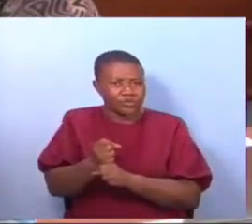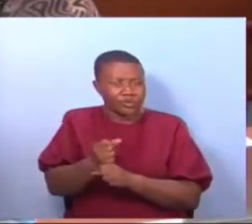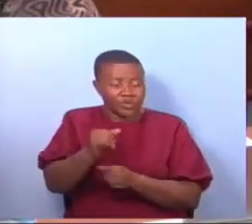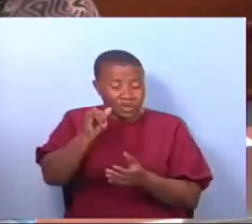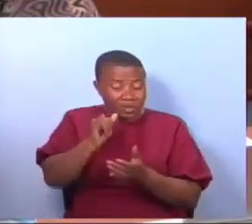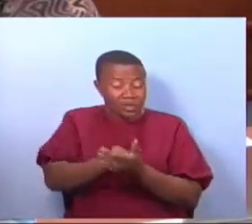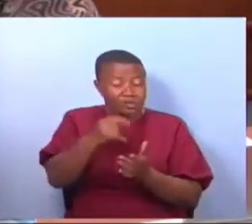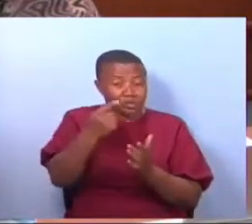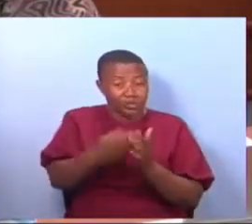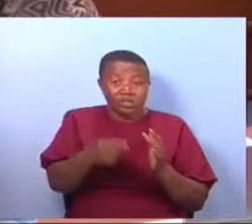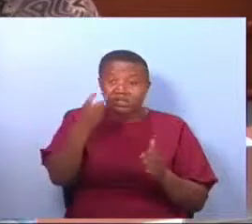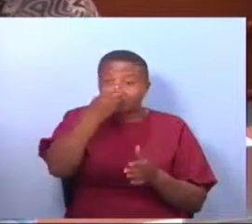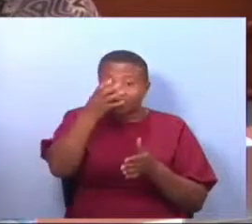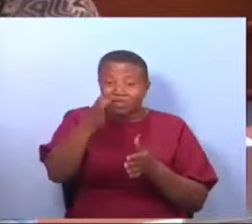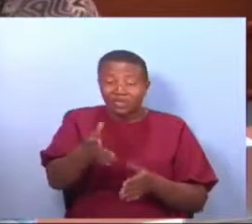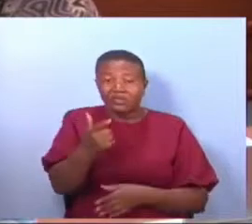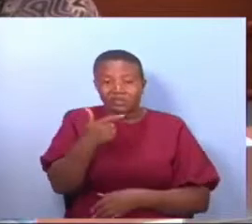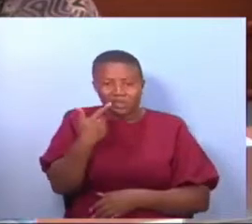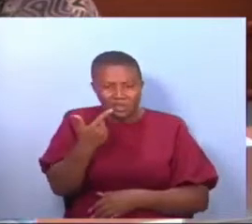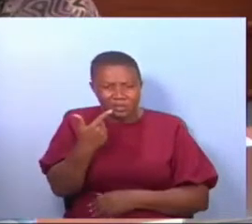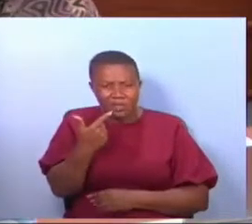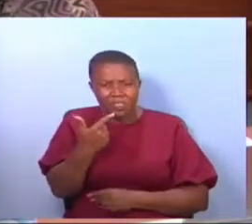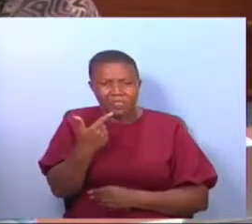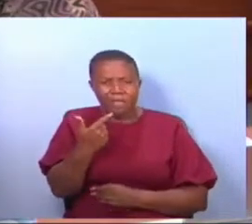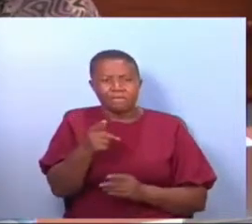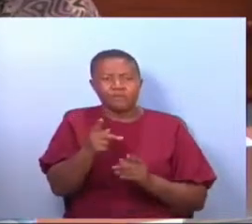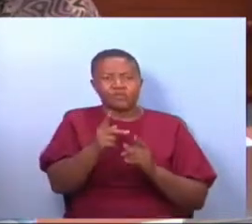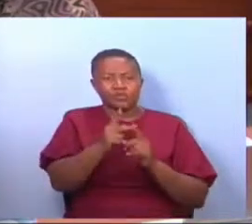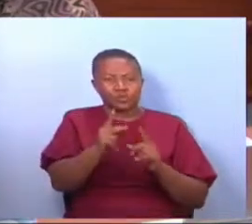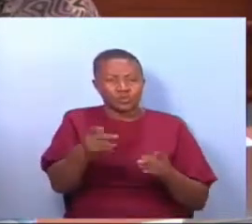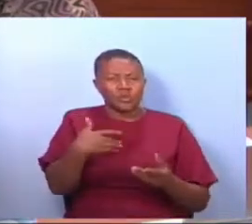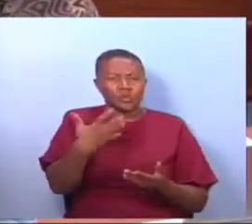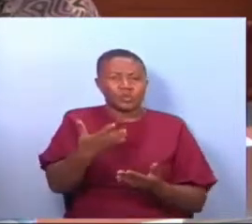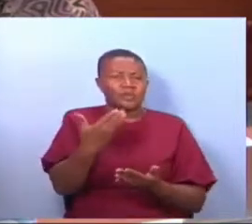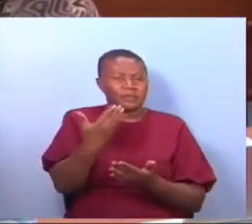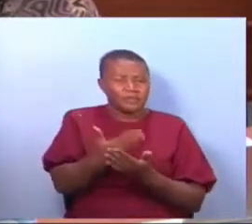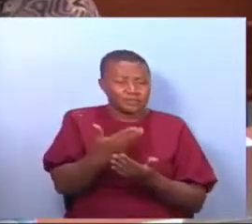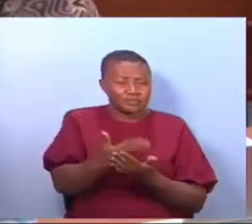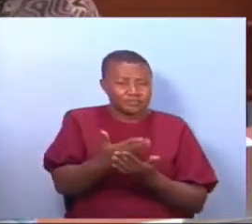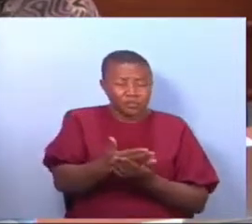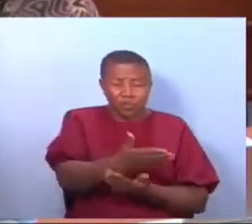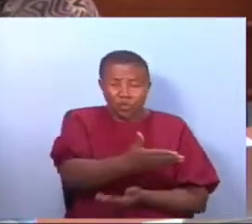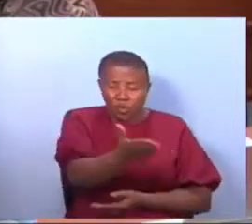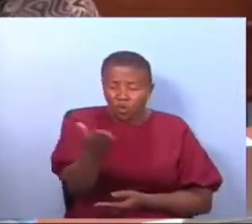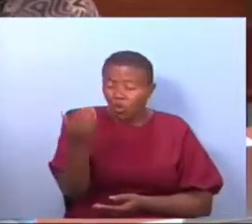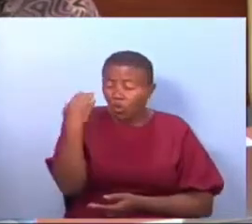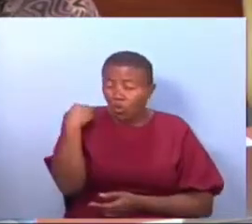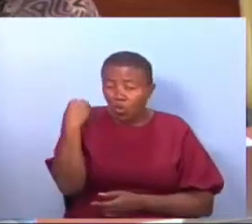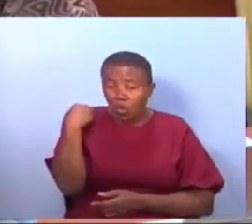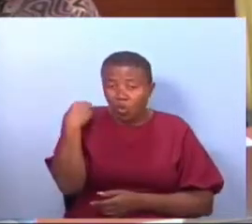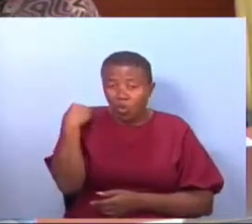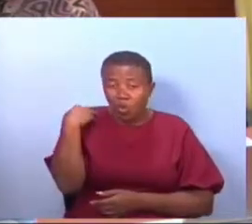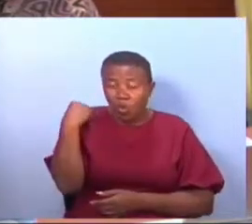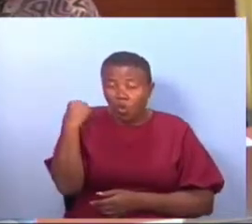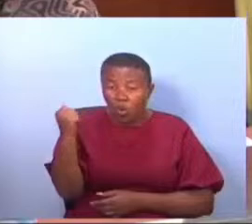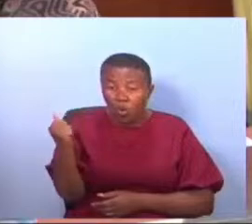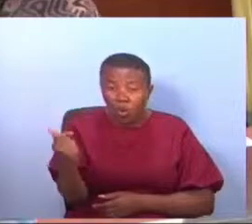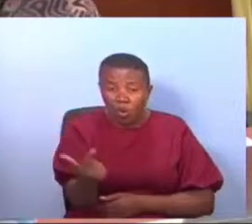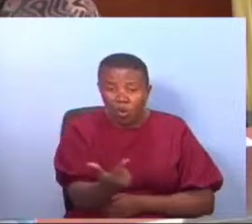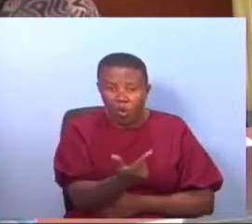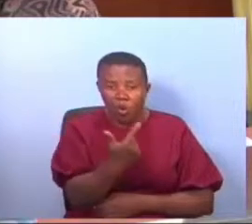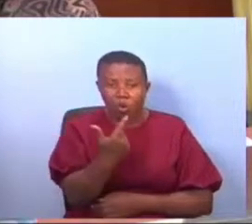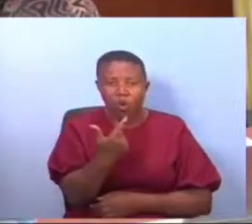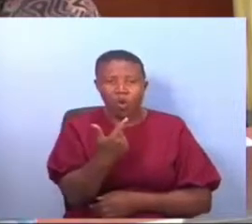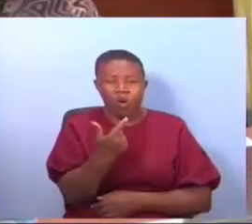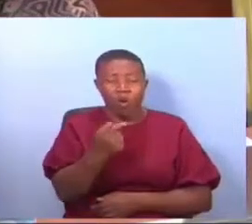Honorable Speaker. So I would want to draw attention of the executive to this